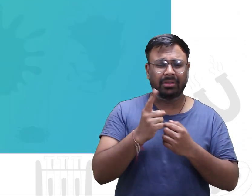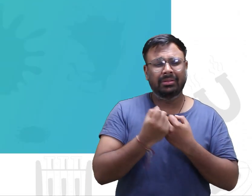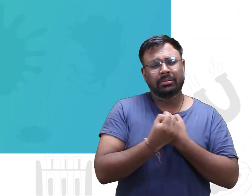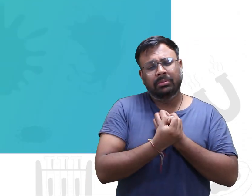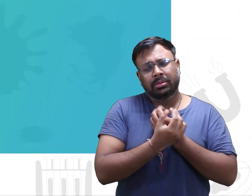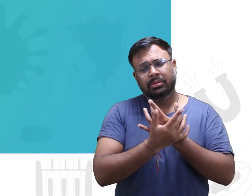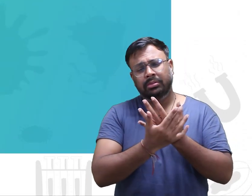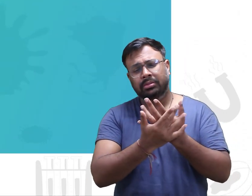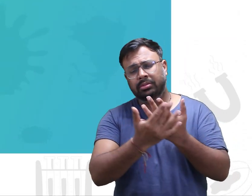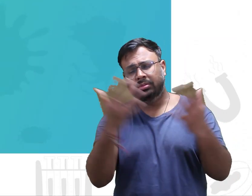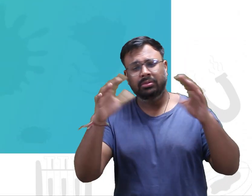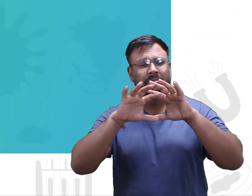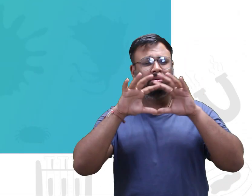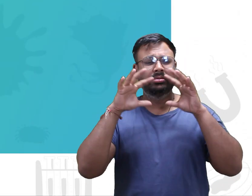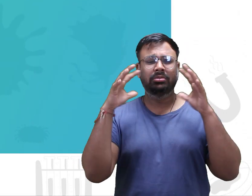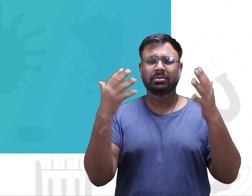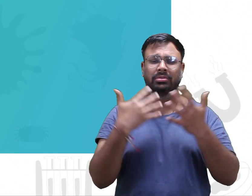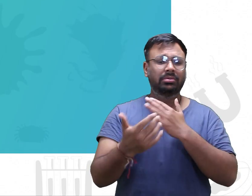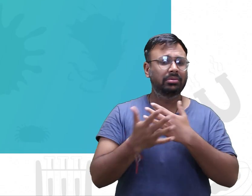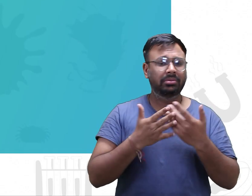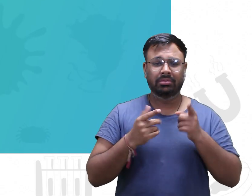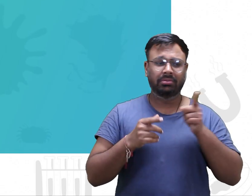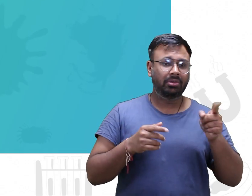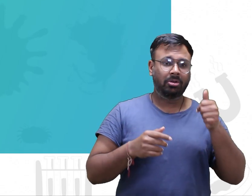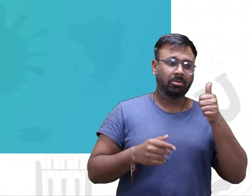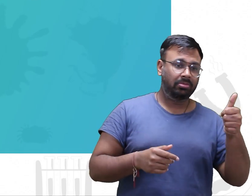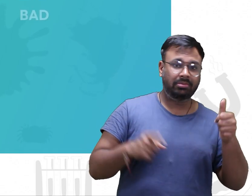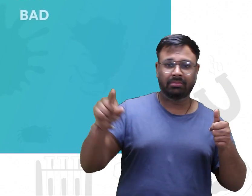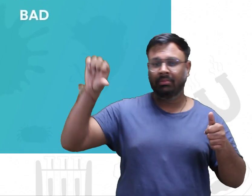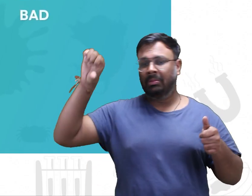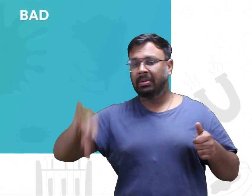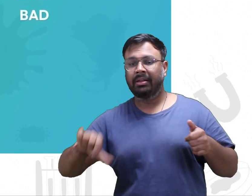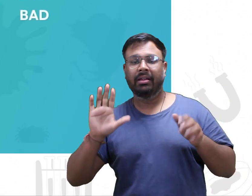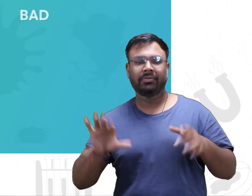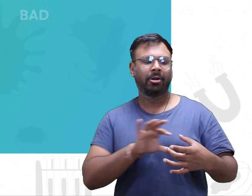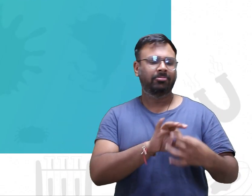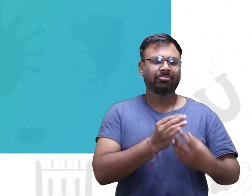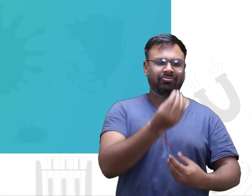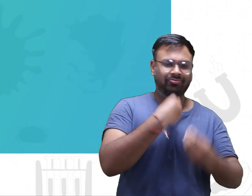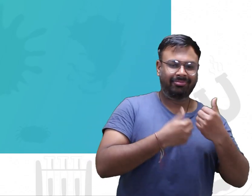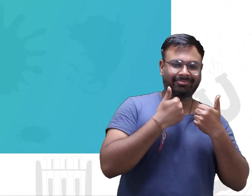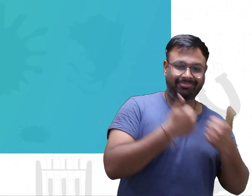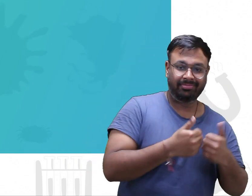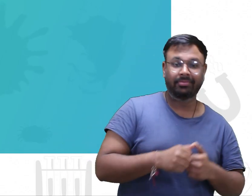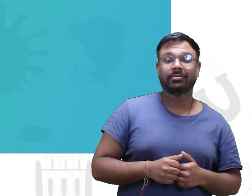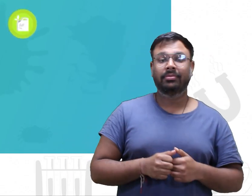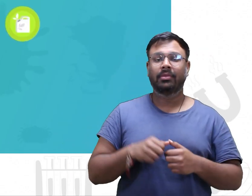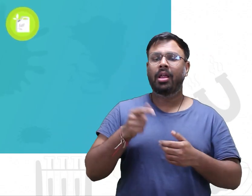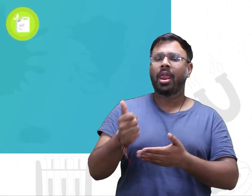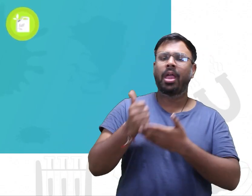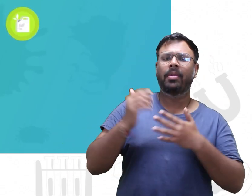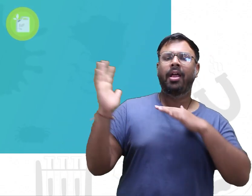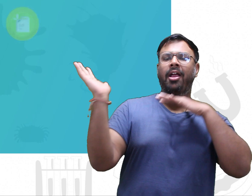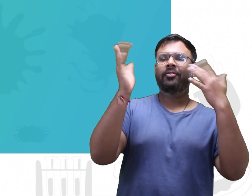This was just one of many microbes. Our world is filled with microbes, some good and some bad. Our friendly microbes can help us in